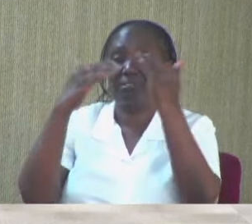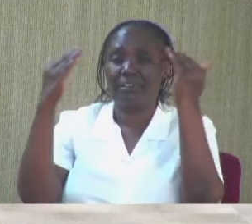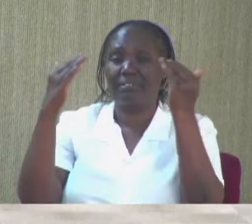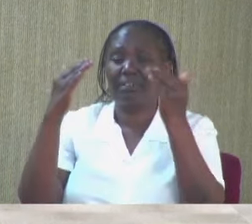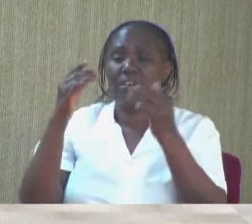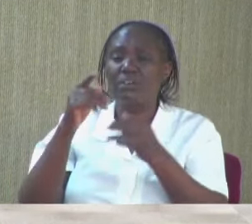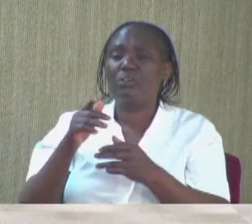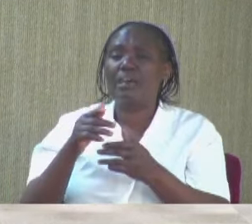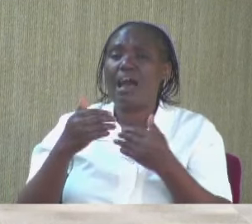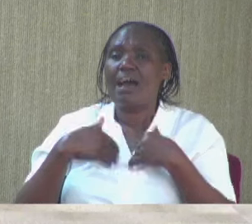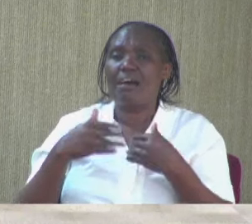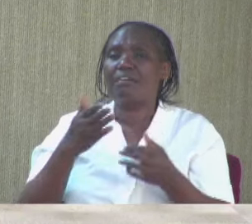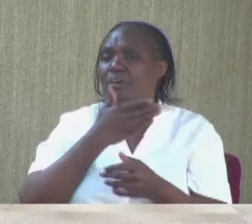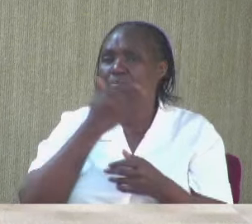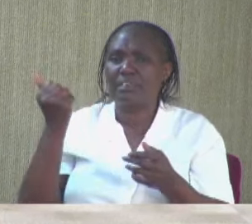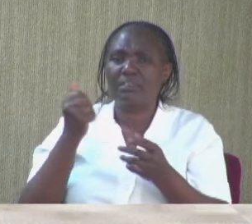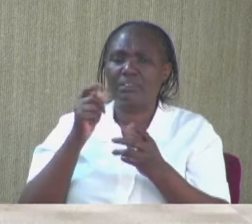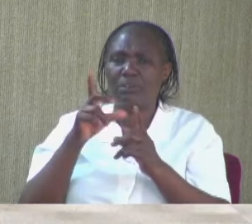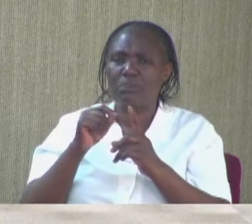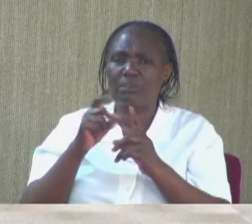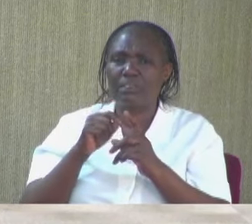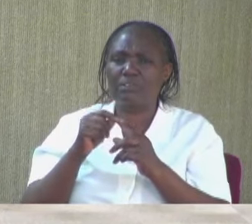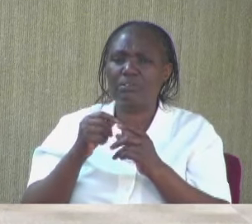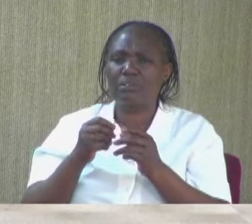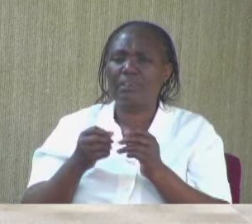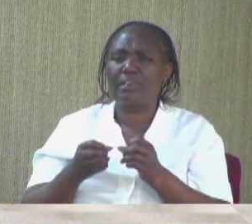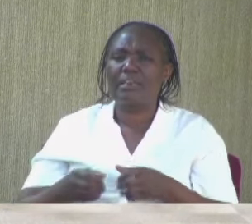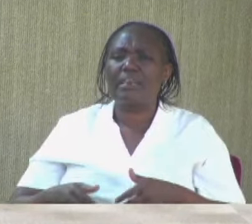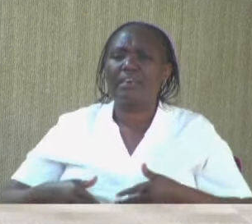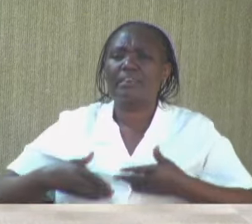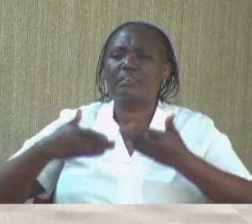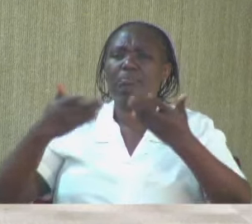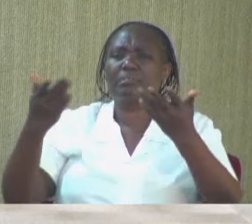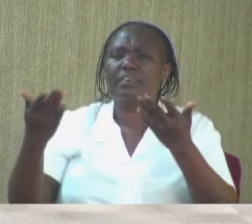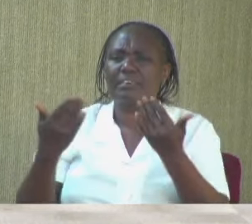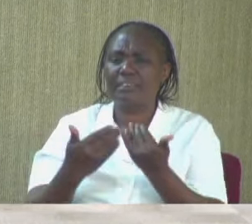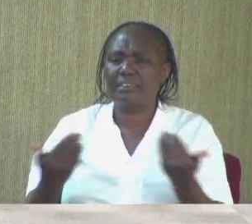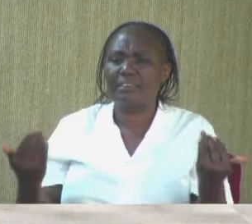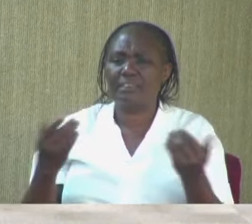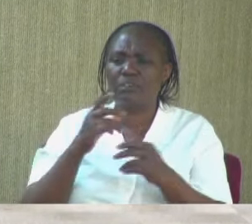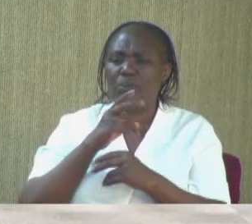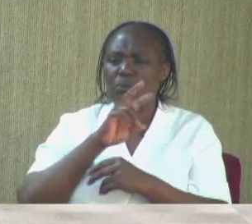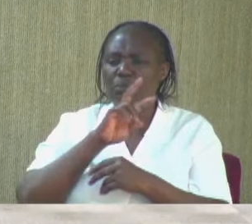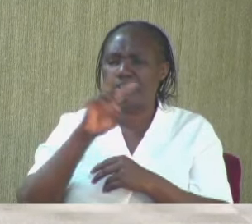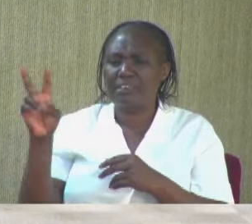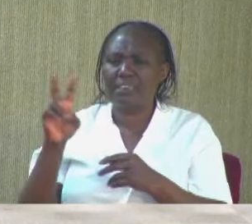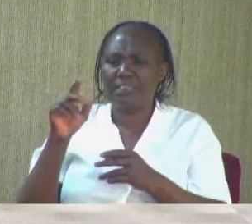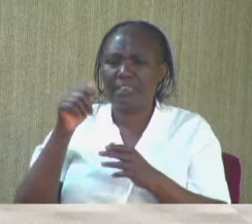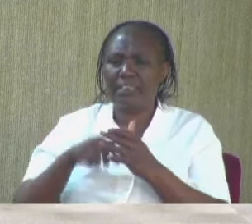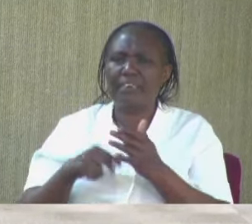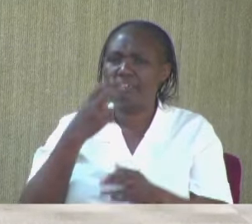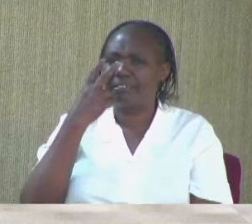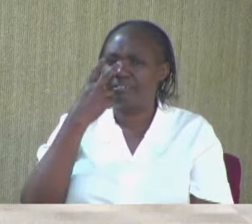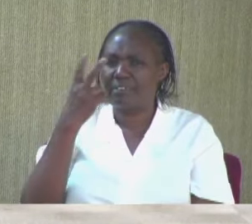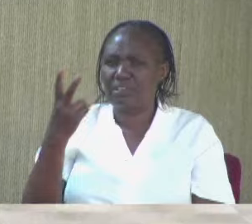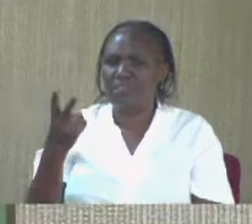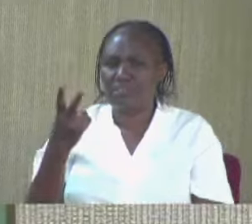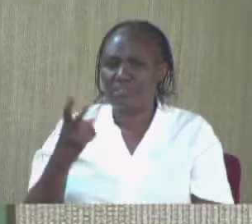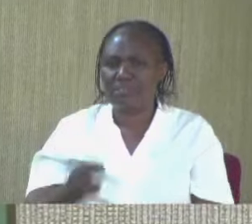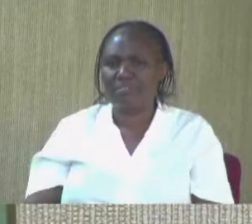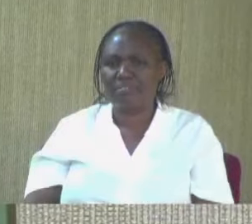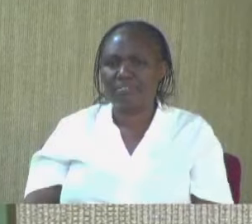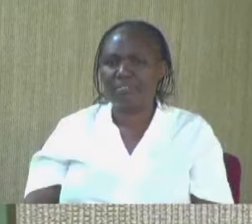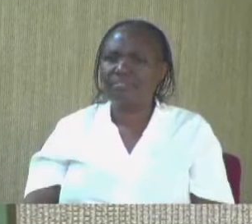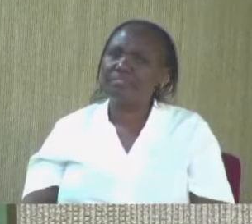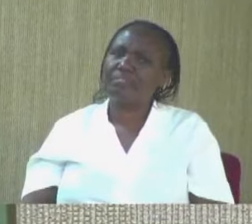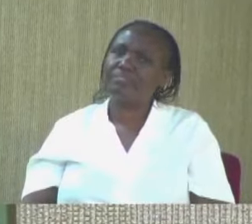words to express the things that he's seeing in vision. In other words, human language is inadequate to express the